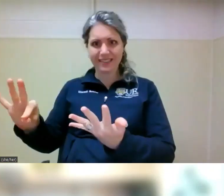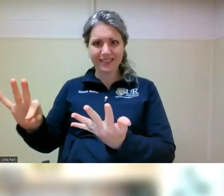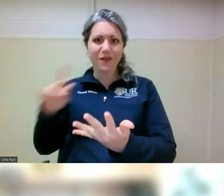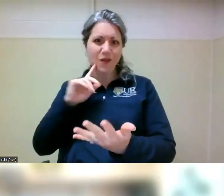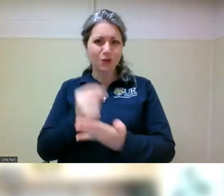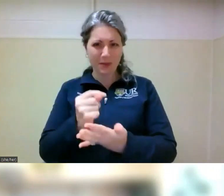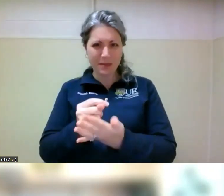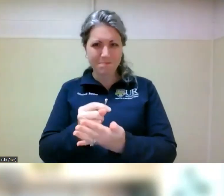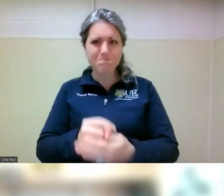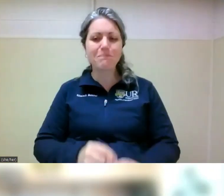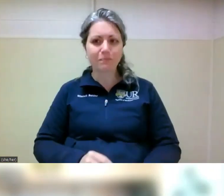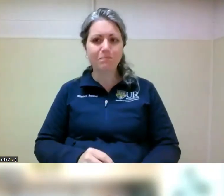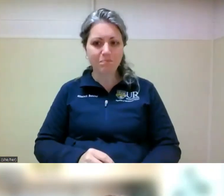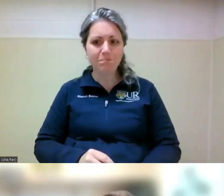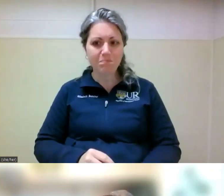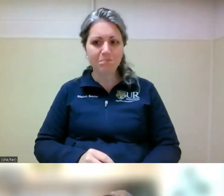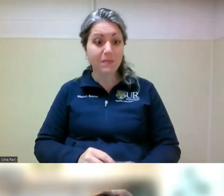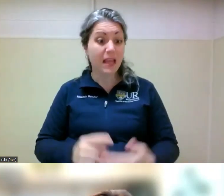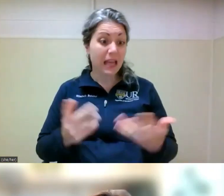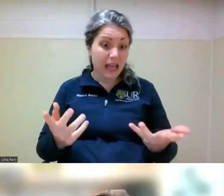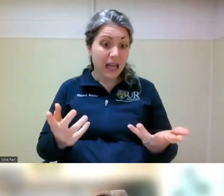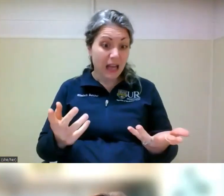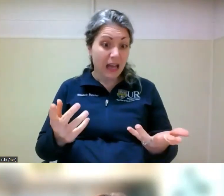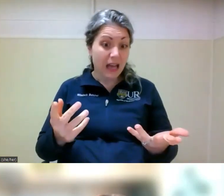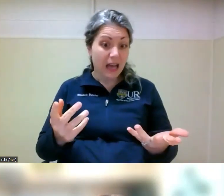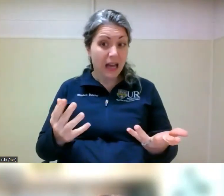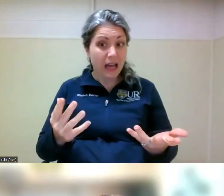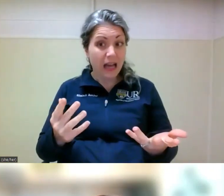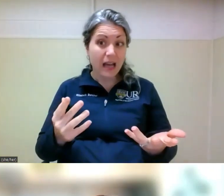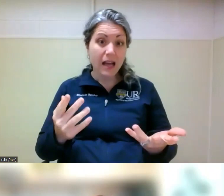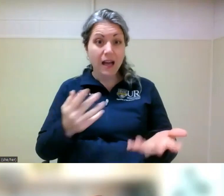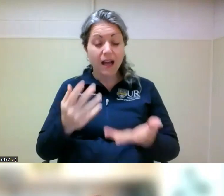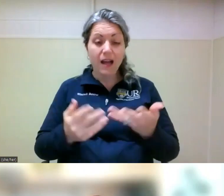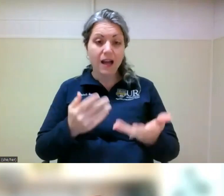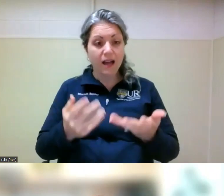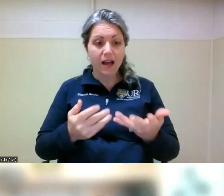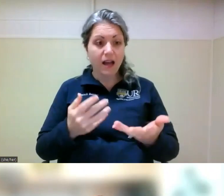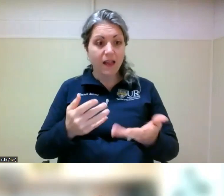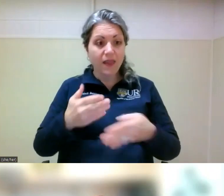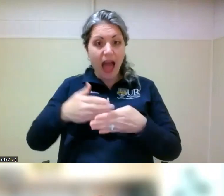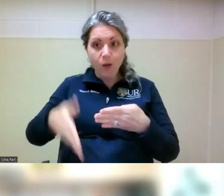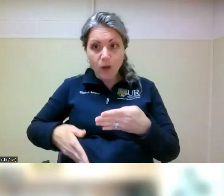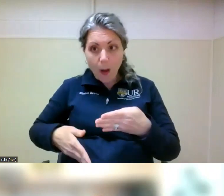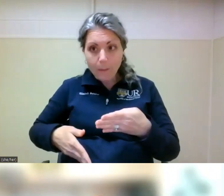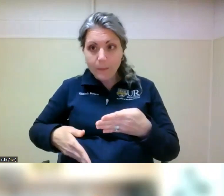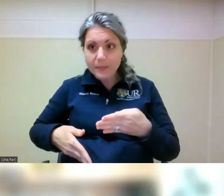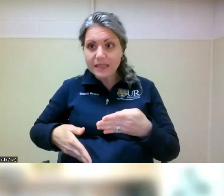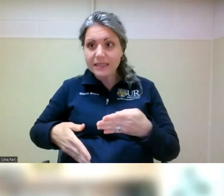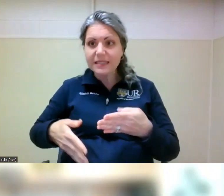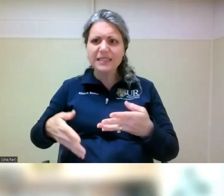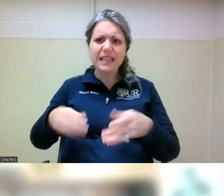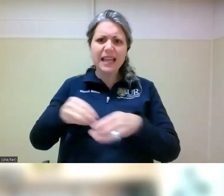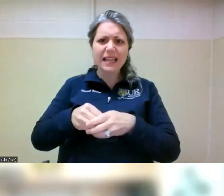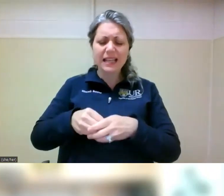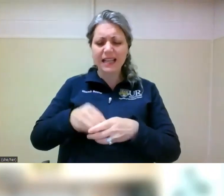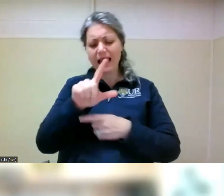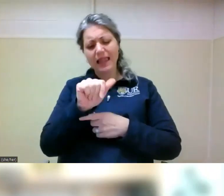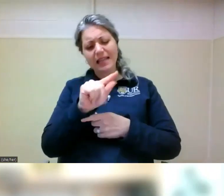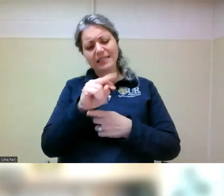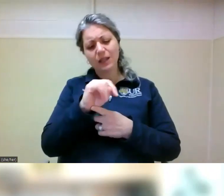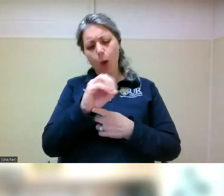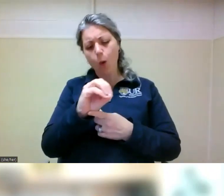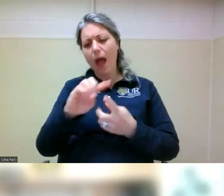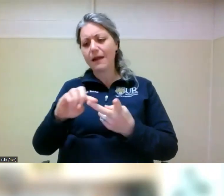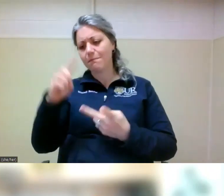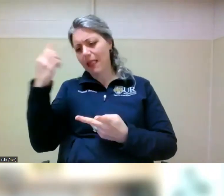treatment. Now, in terms of the outcomes in Latino and Black